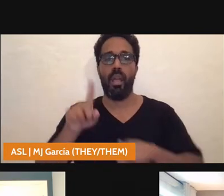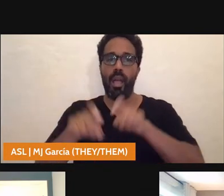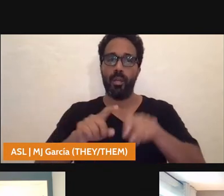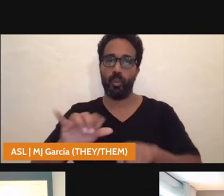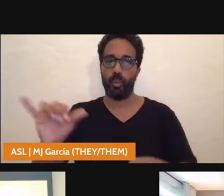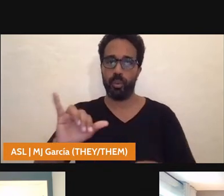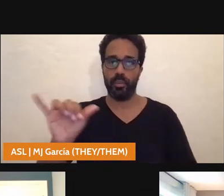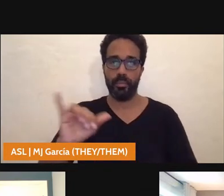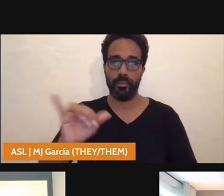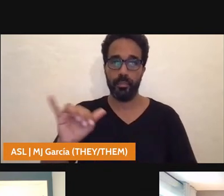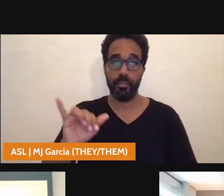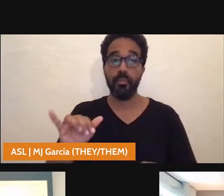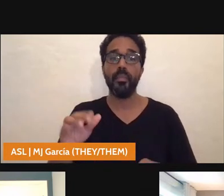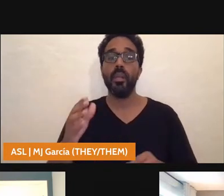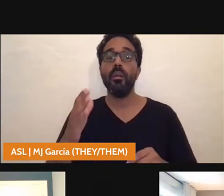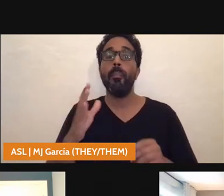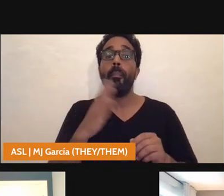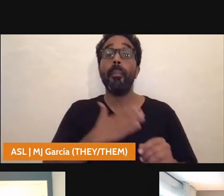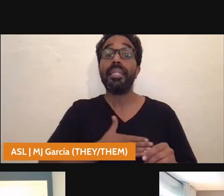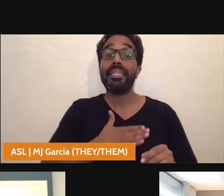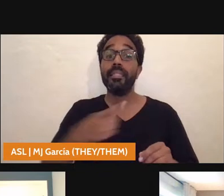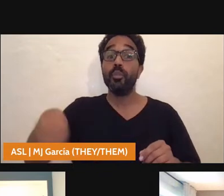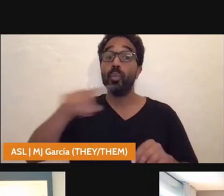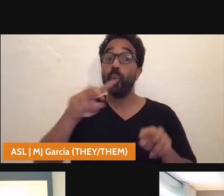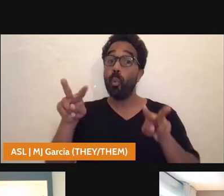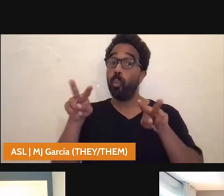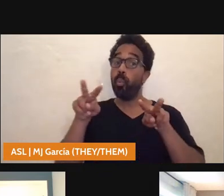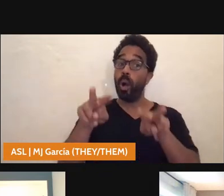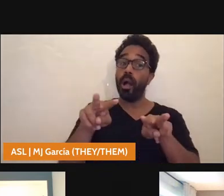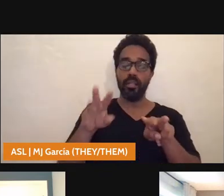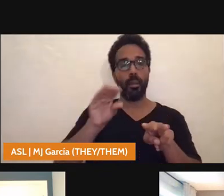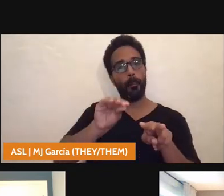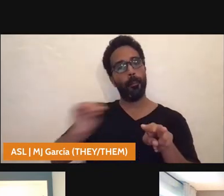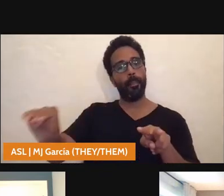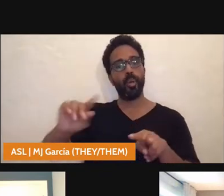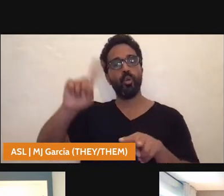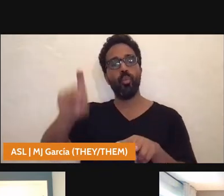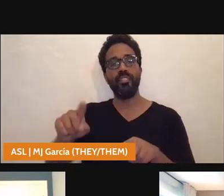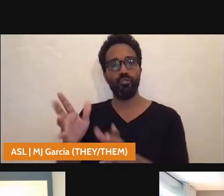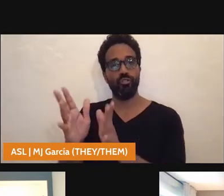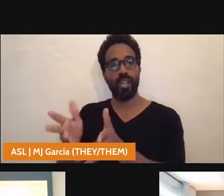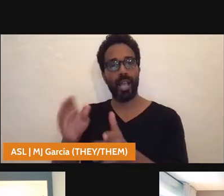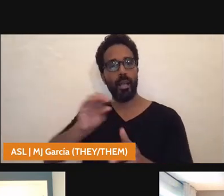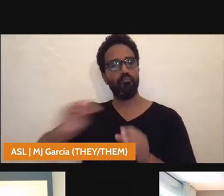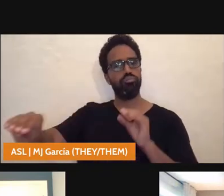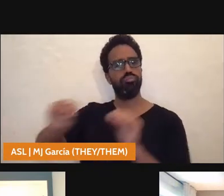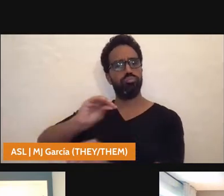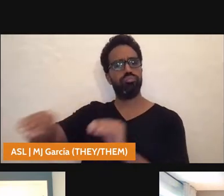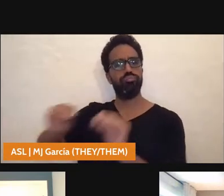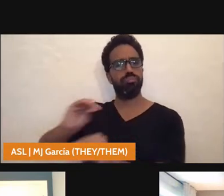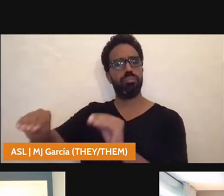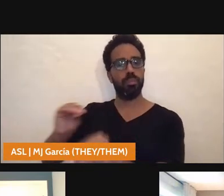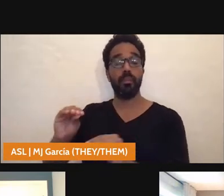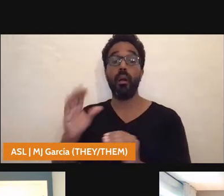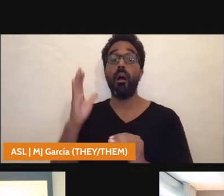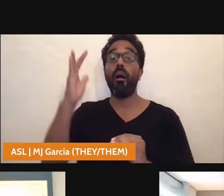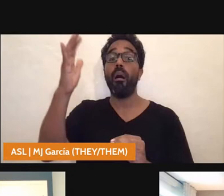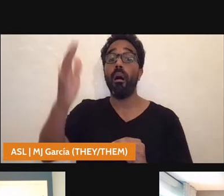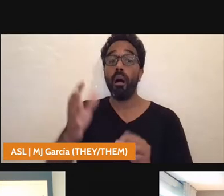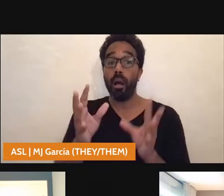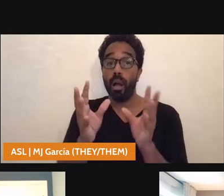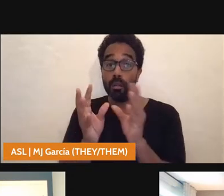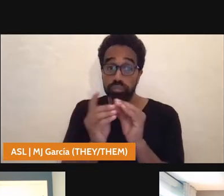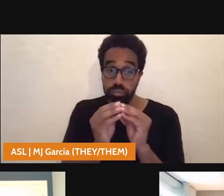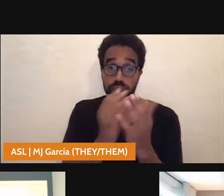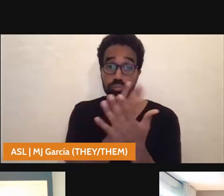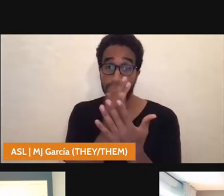begin putting your questions in the chat. We will select a few of them at the very end that we can add to our panel questions, but